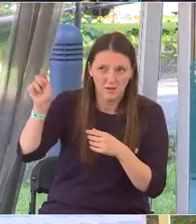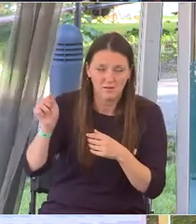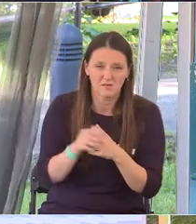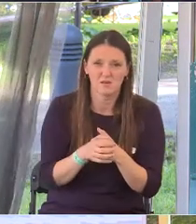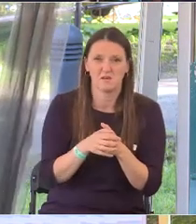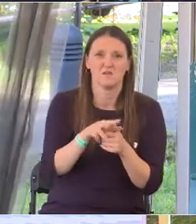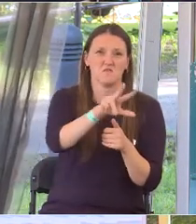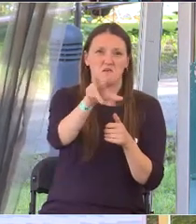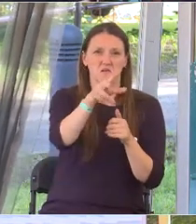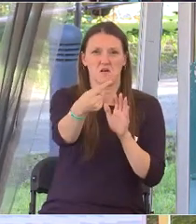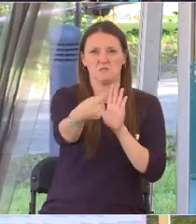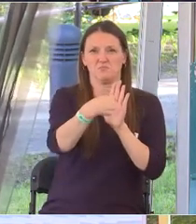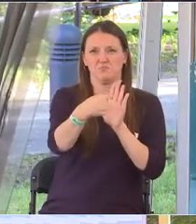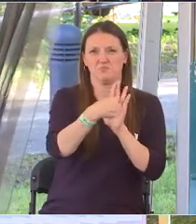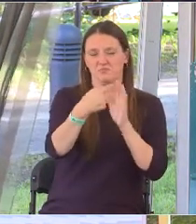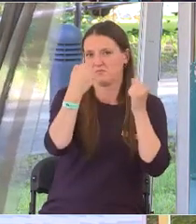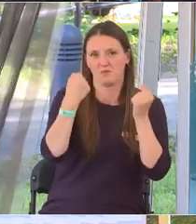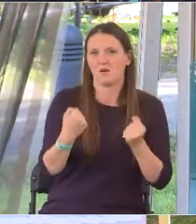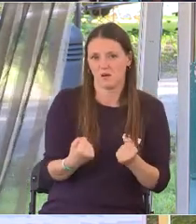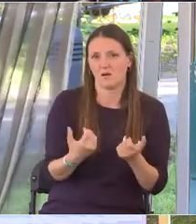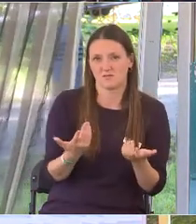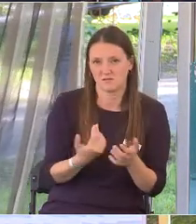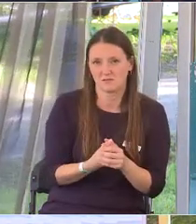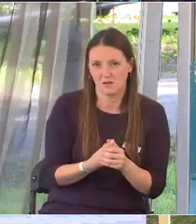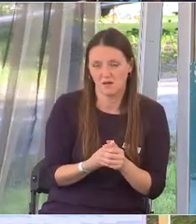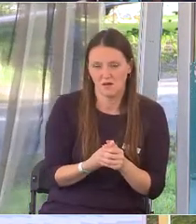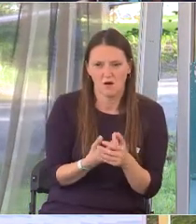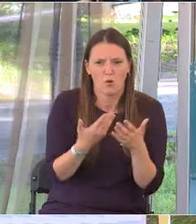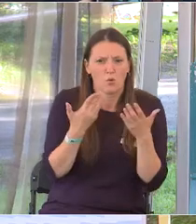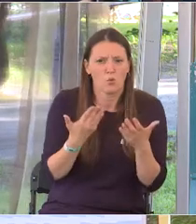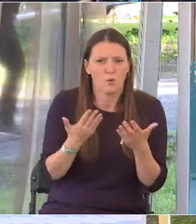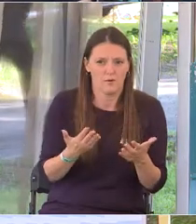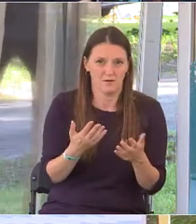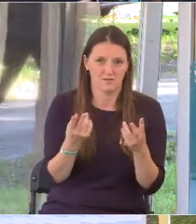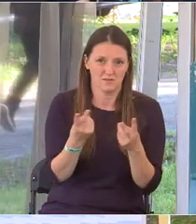outliers to have any kind of impact. Come to get that trust.